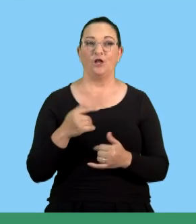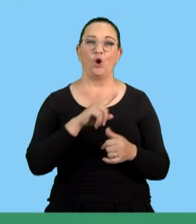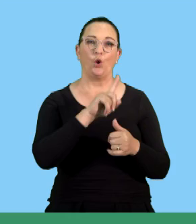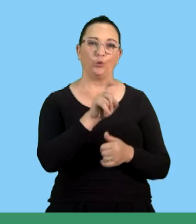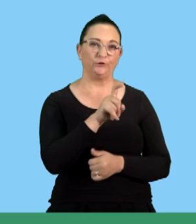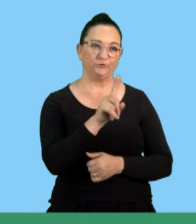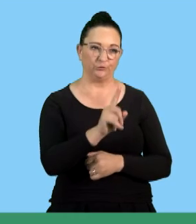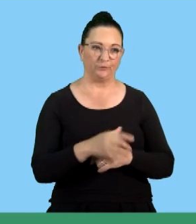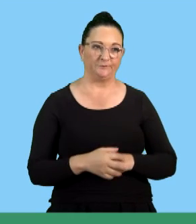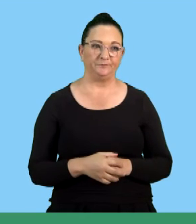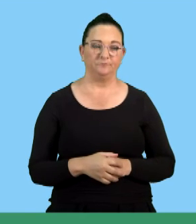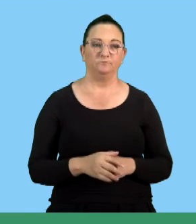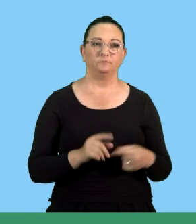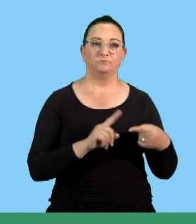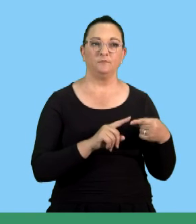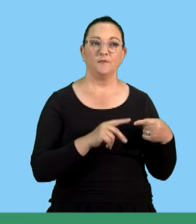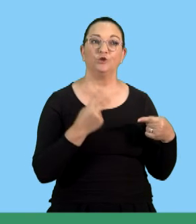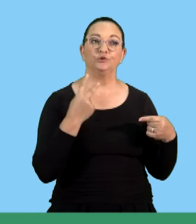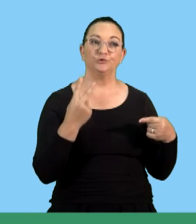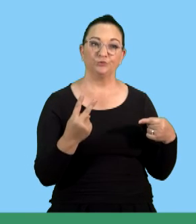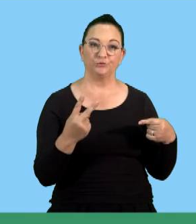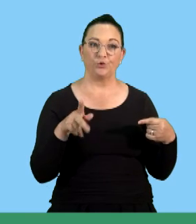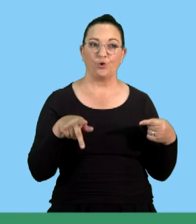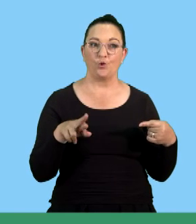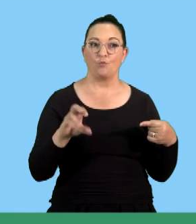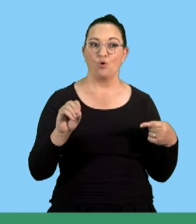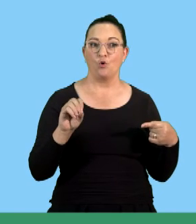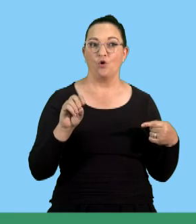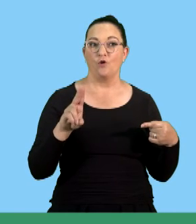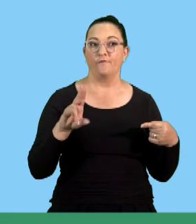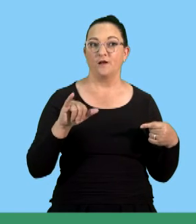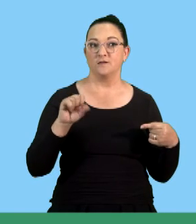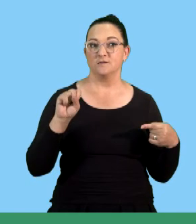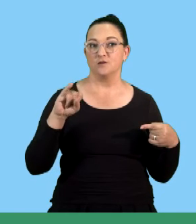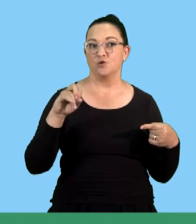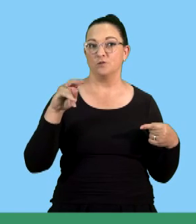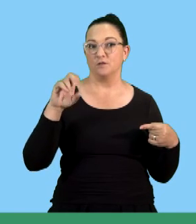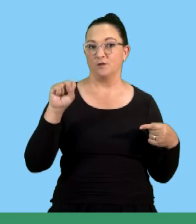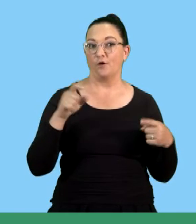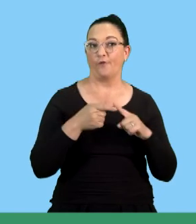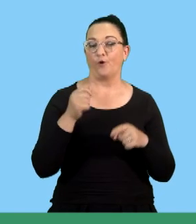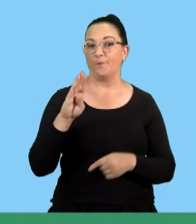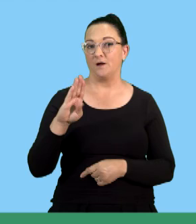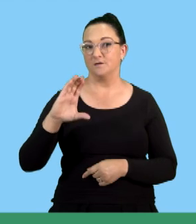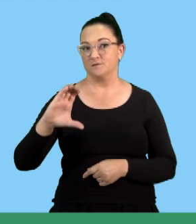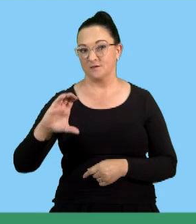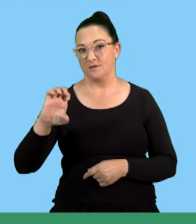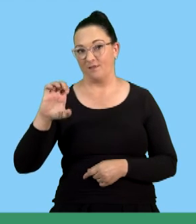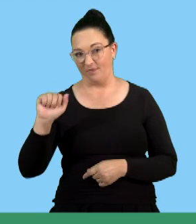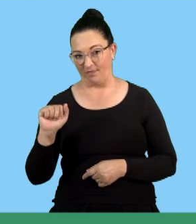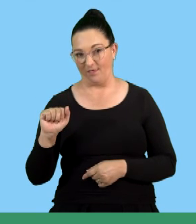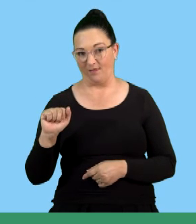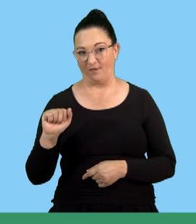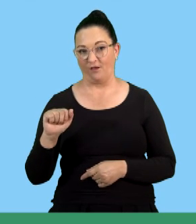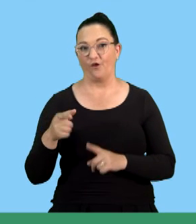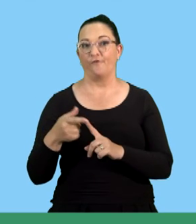questions. The first question says, name two provisions of BCA applied by MT from the scenario.